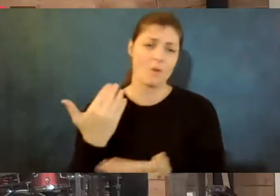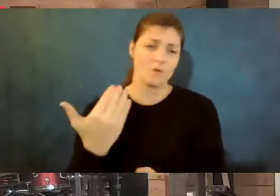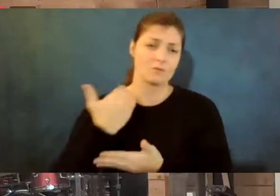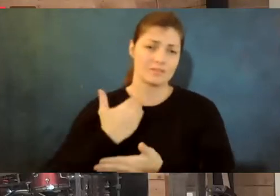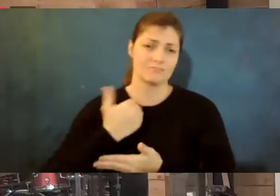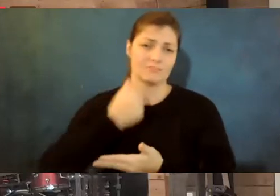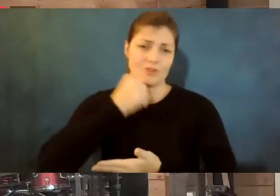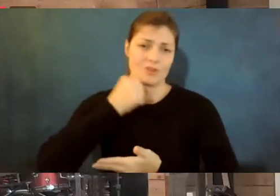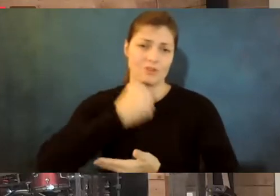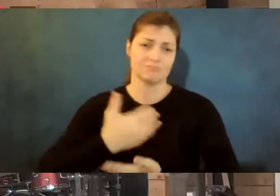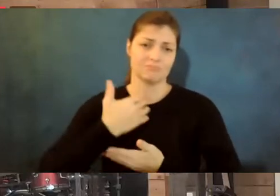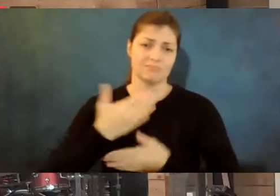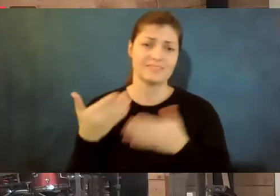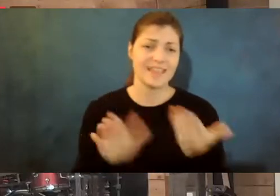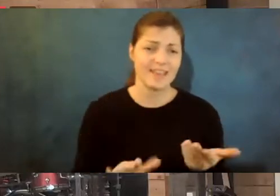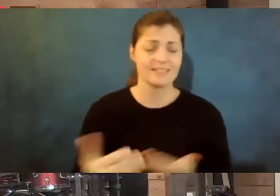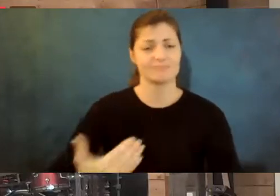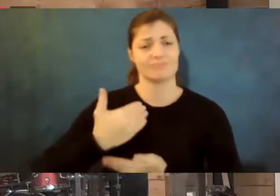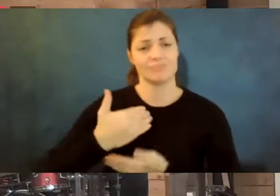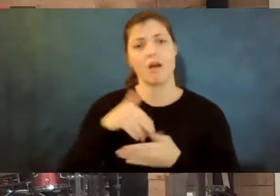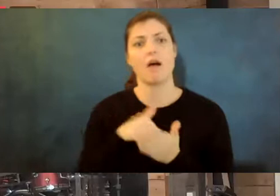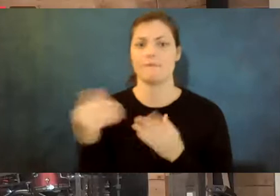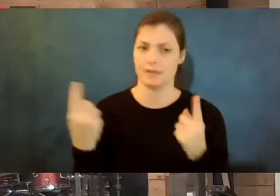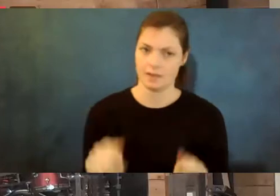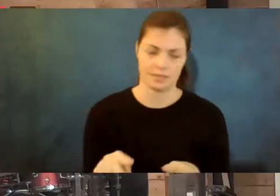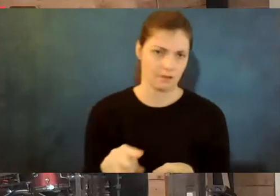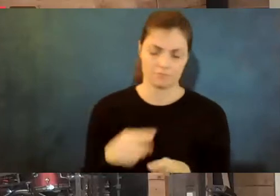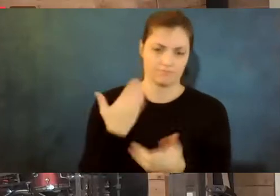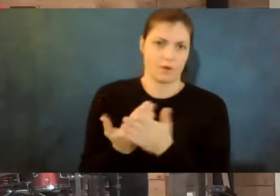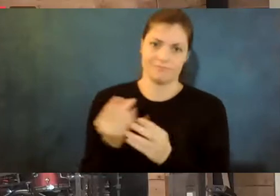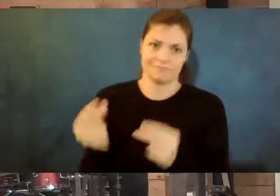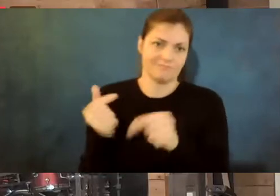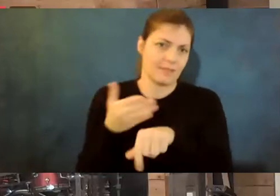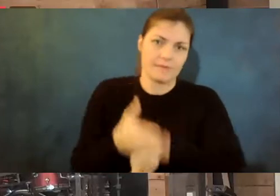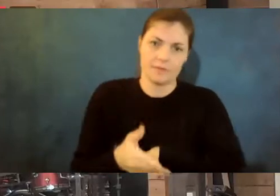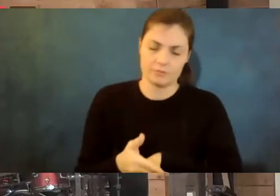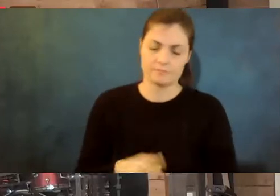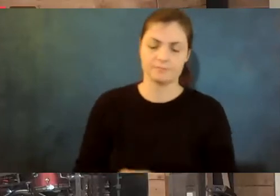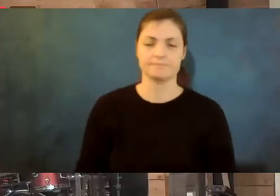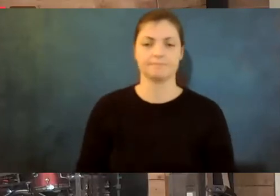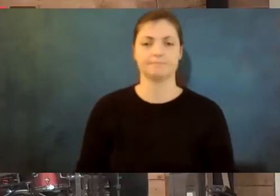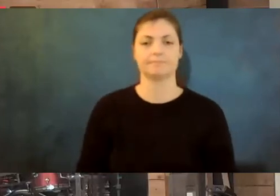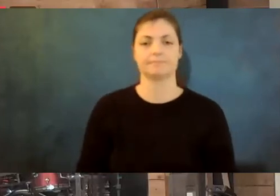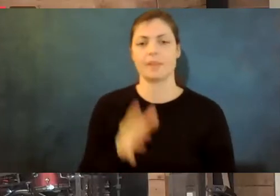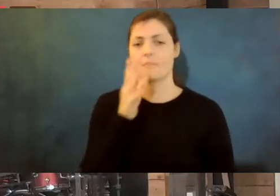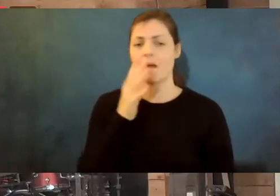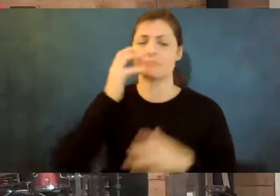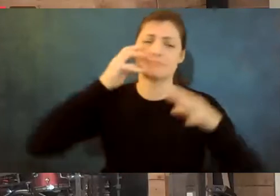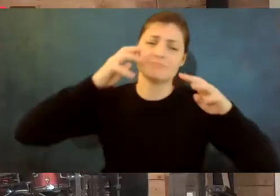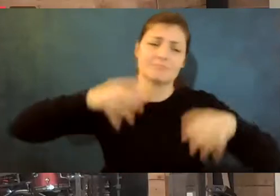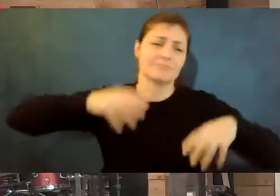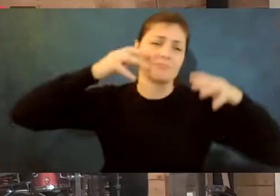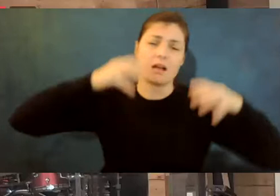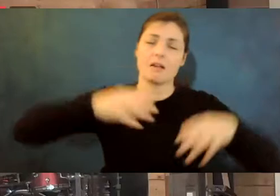little girl, her body, and that was often the case. I got there right after she died, and the mom was just weeping. I